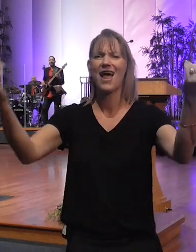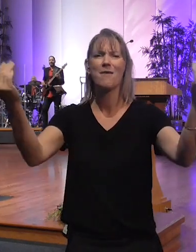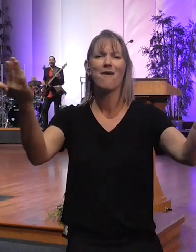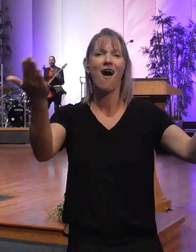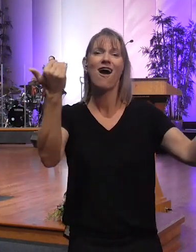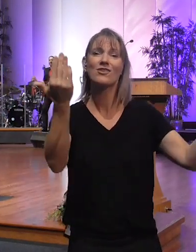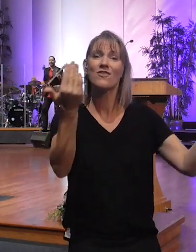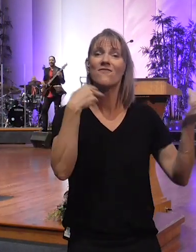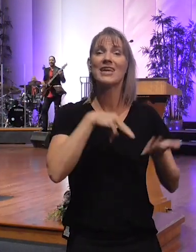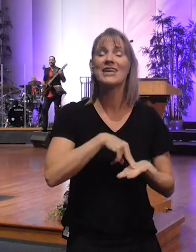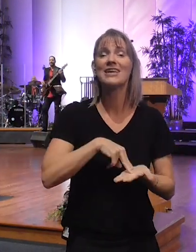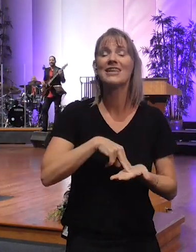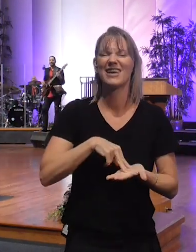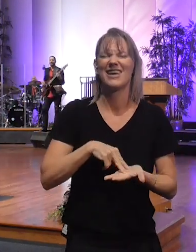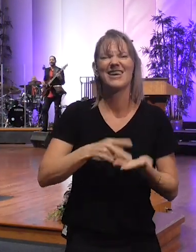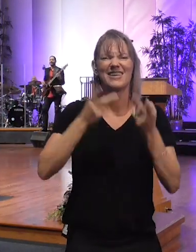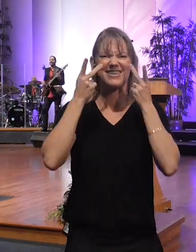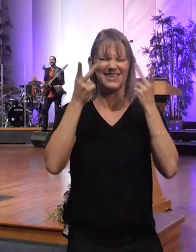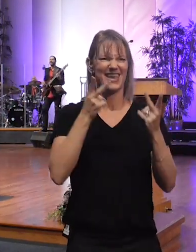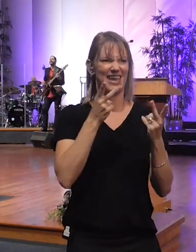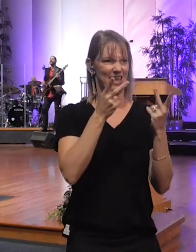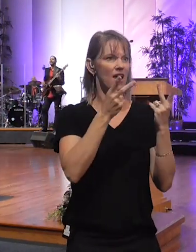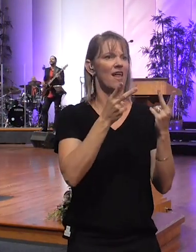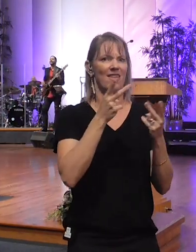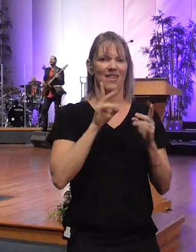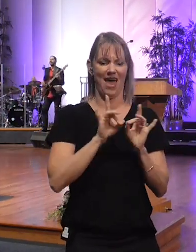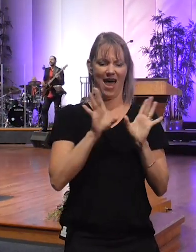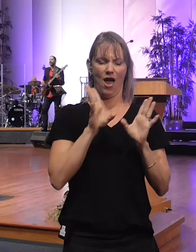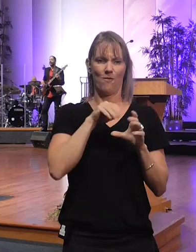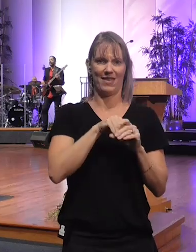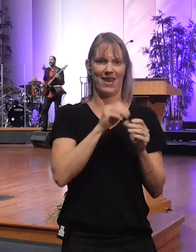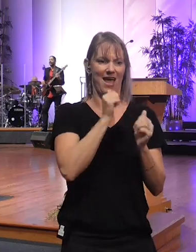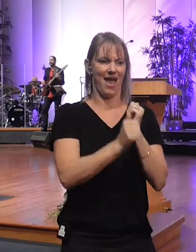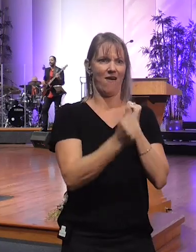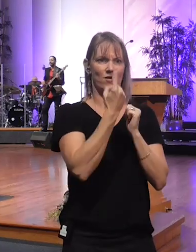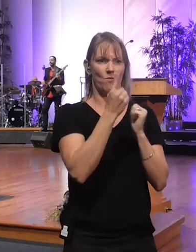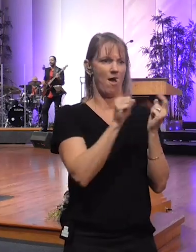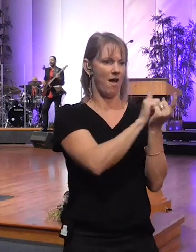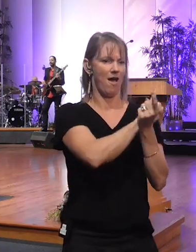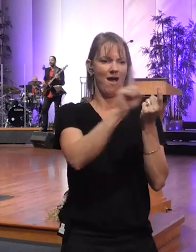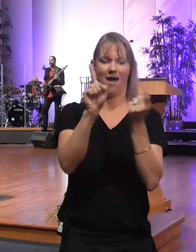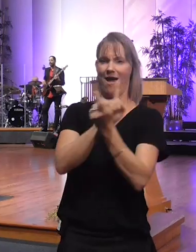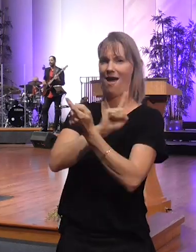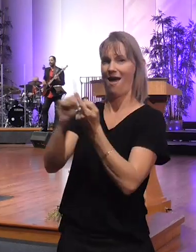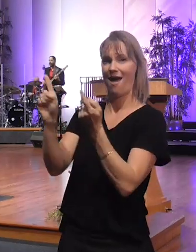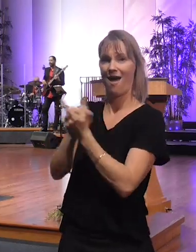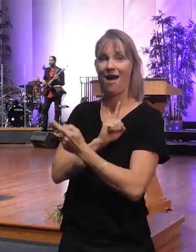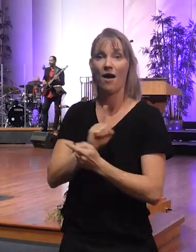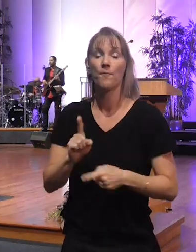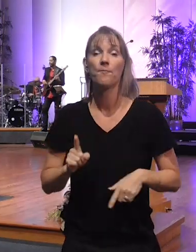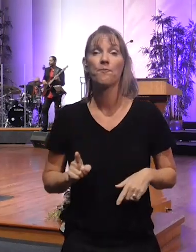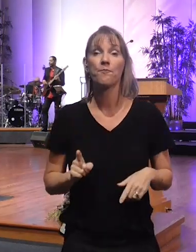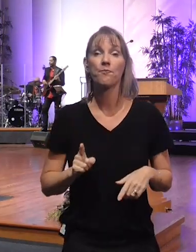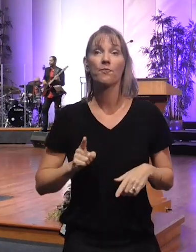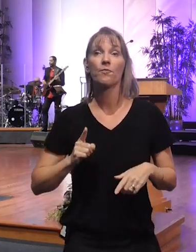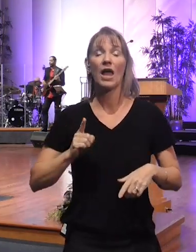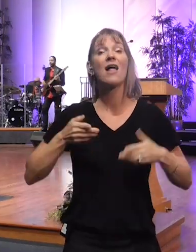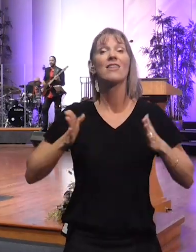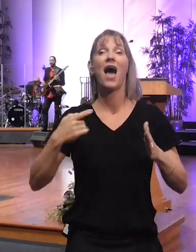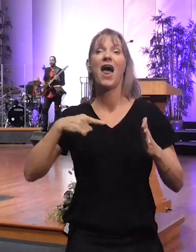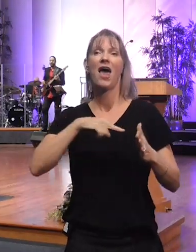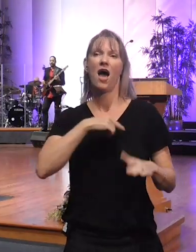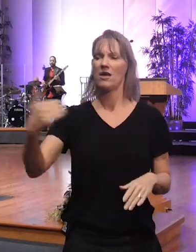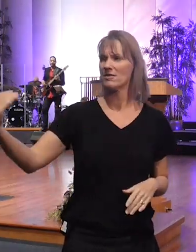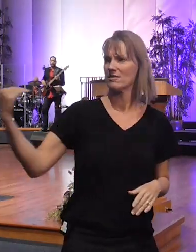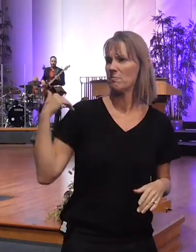Everybody, get up on your feet. See the light in everybody you meet. Let us